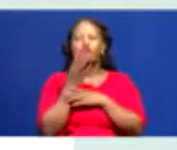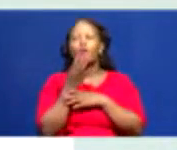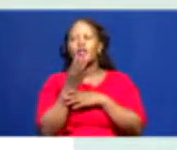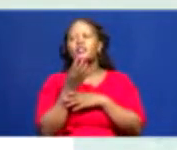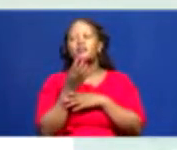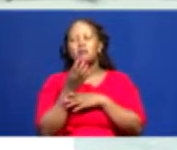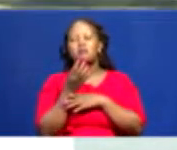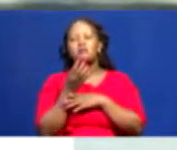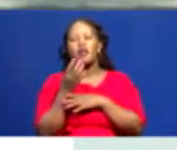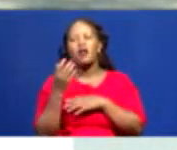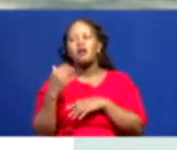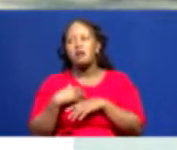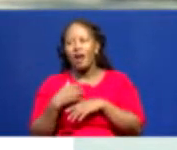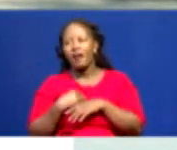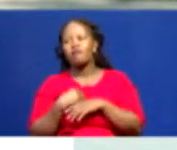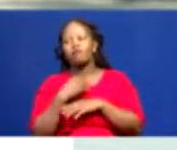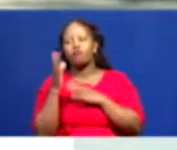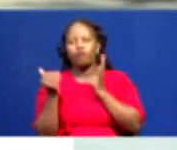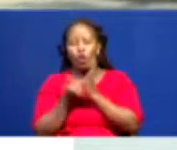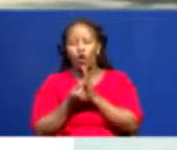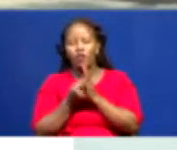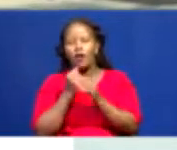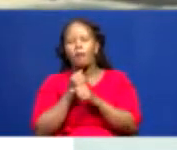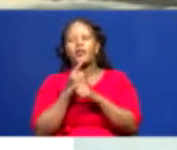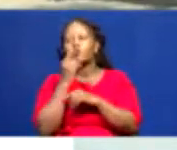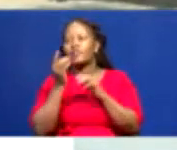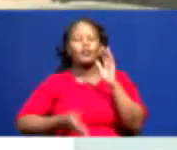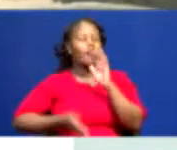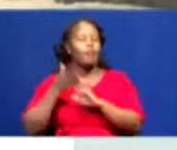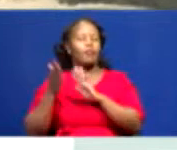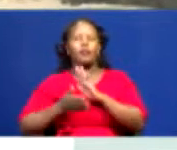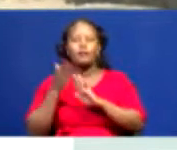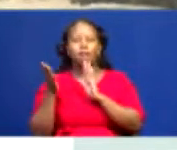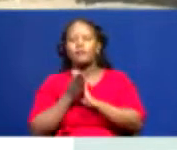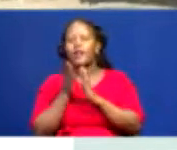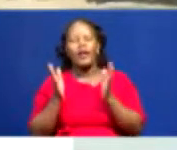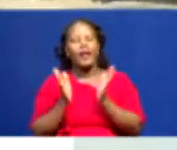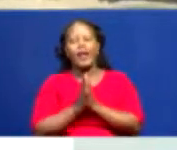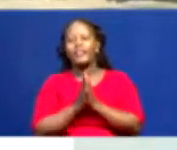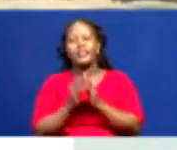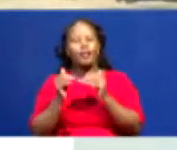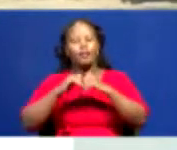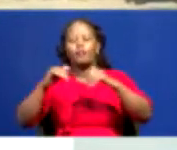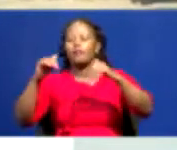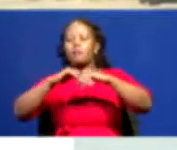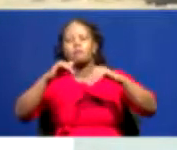or demonstrators actually gathering in small groups, they actually move swiftly and